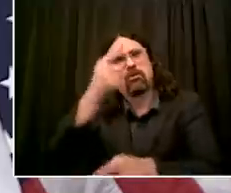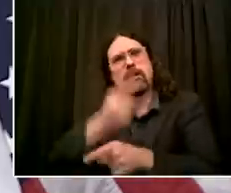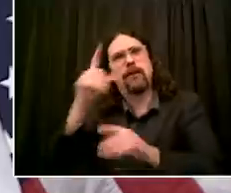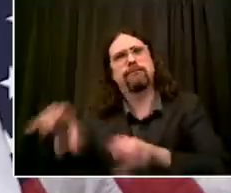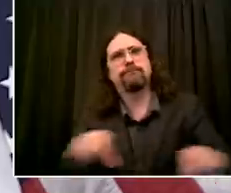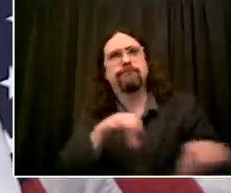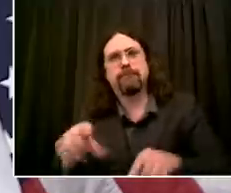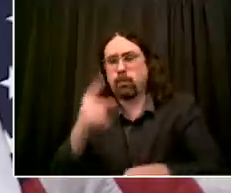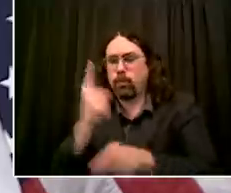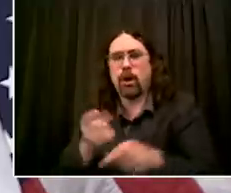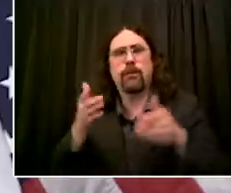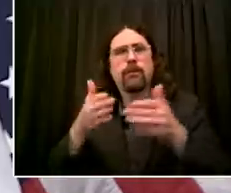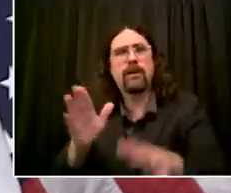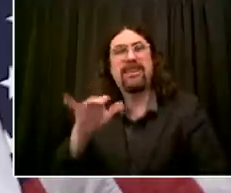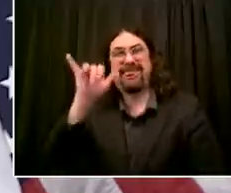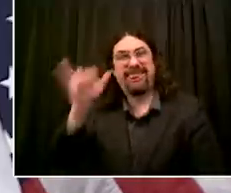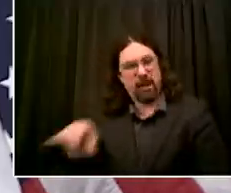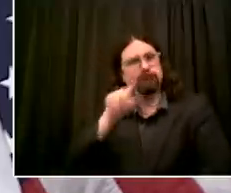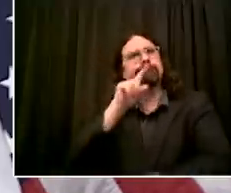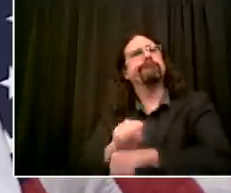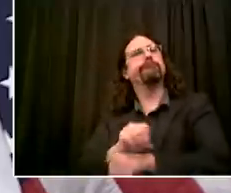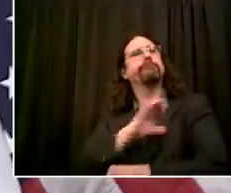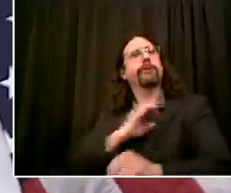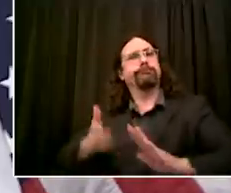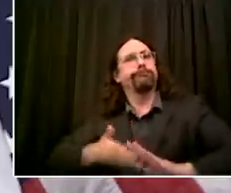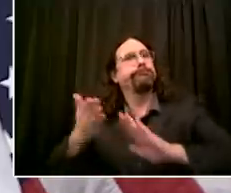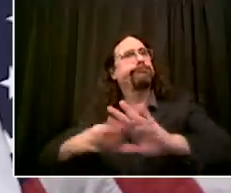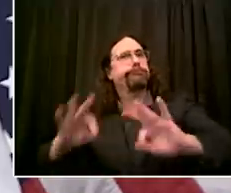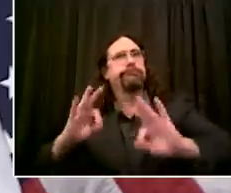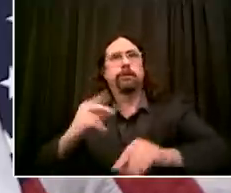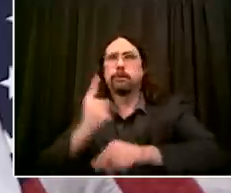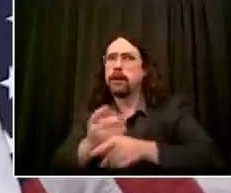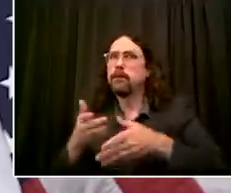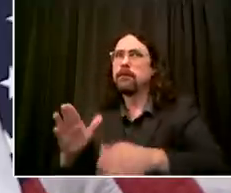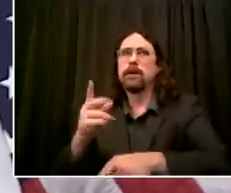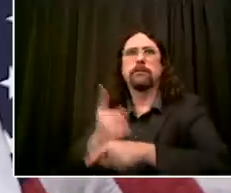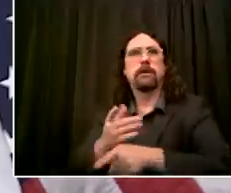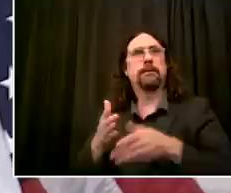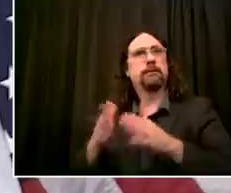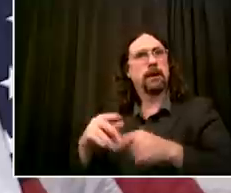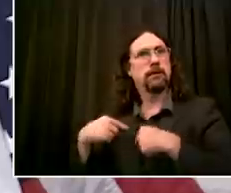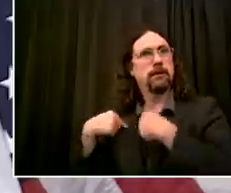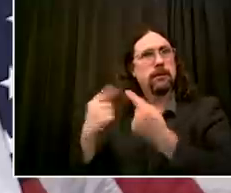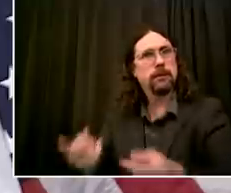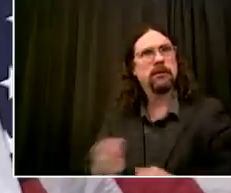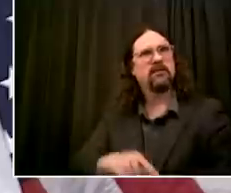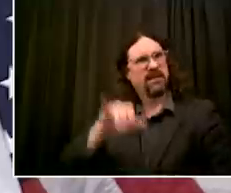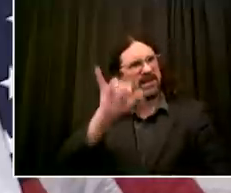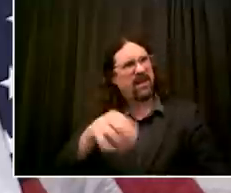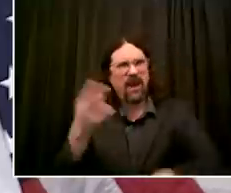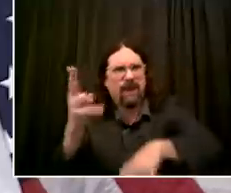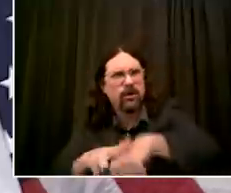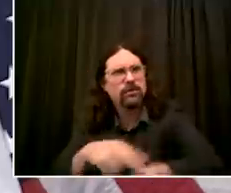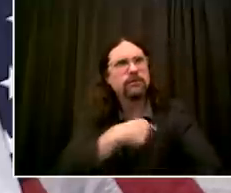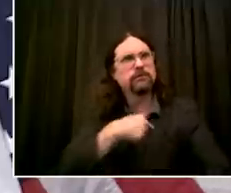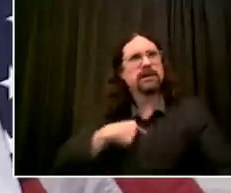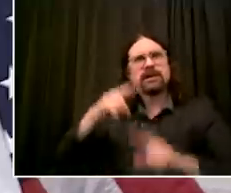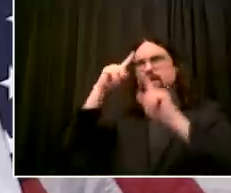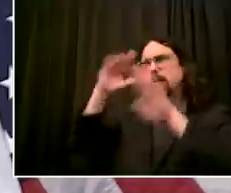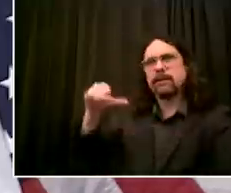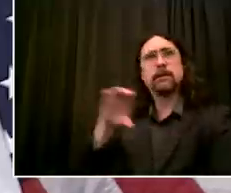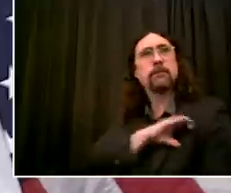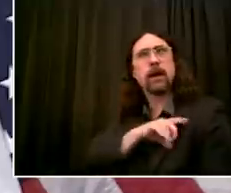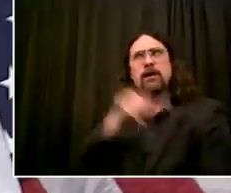We expect them to live up to the highest standards of our society. And I saw a lot of good last